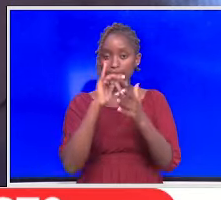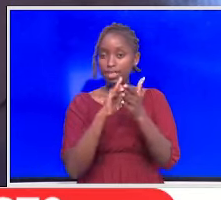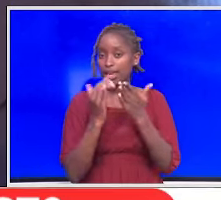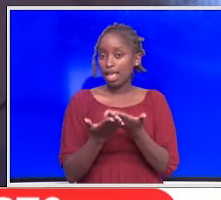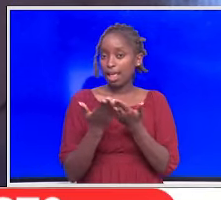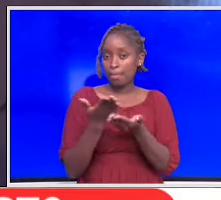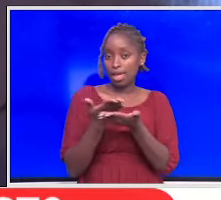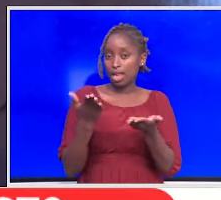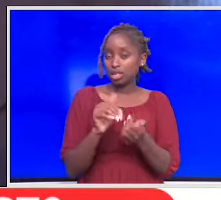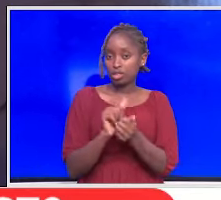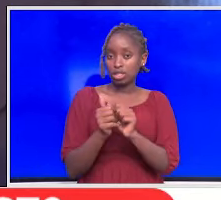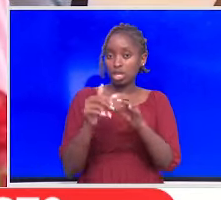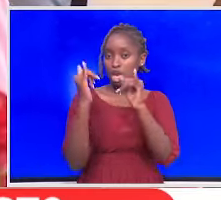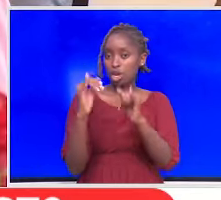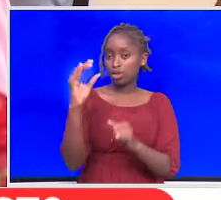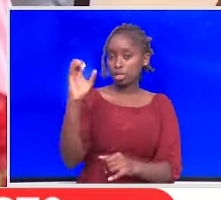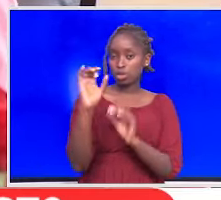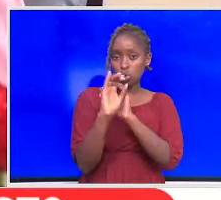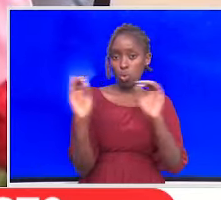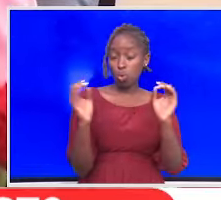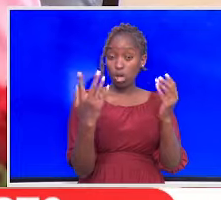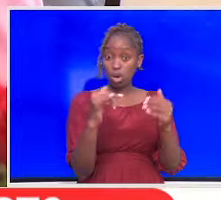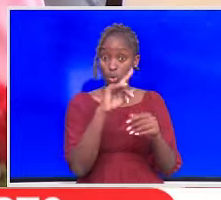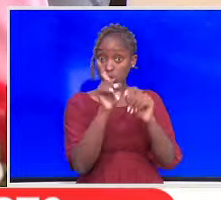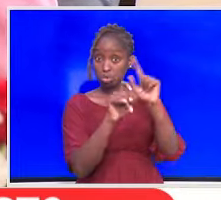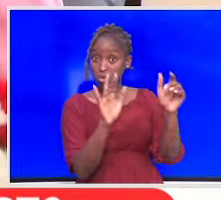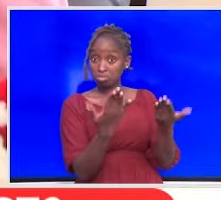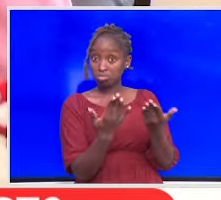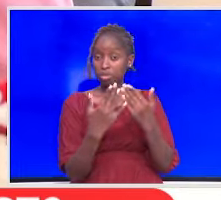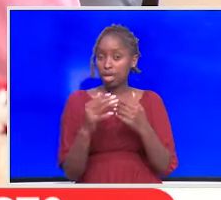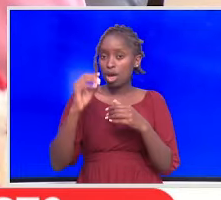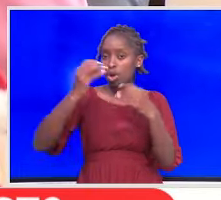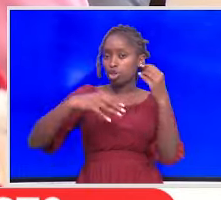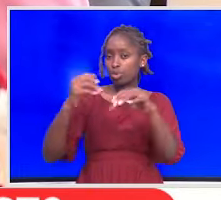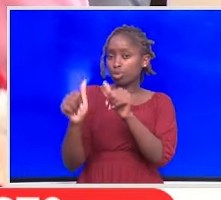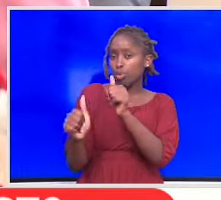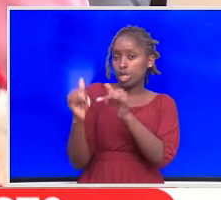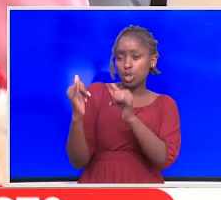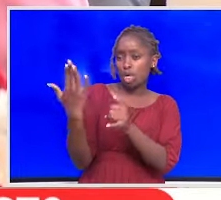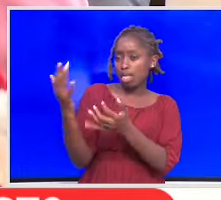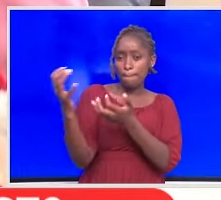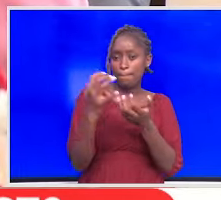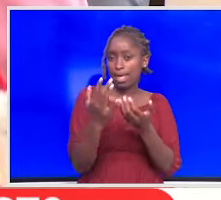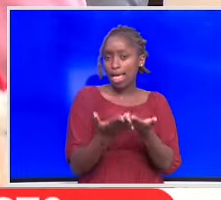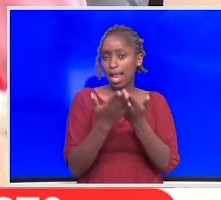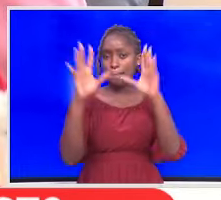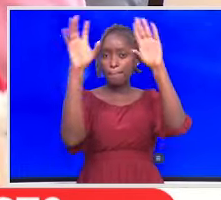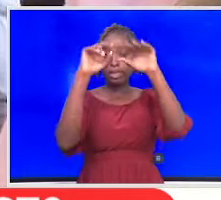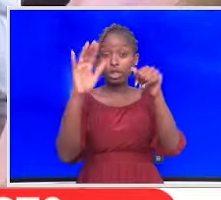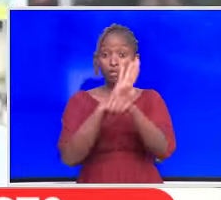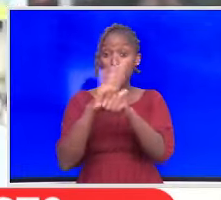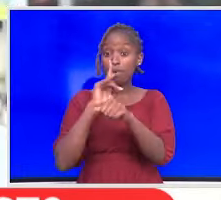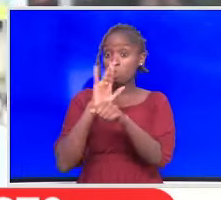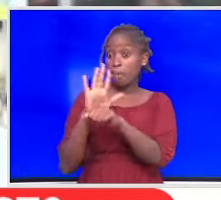significant changes to the new cabinet. The pressing question now is, what new contributions will they bring to help the president fulfill his